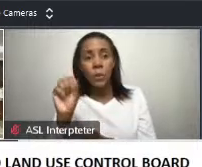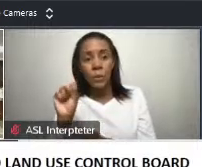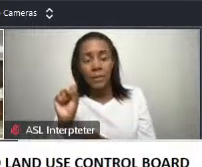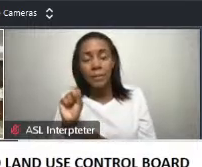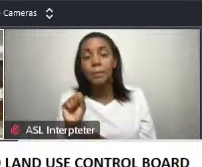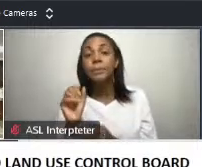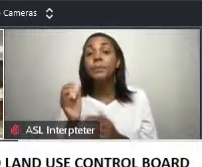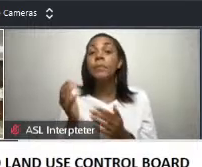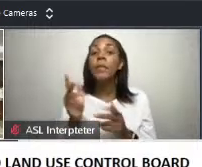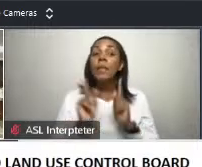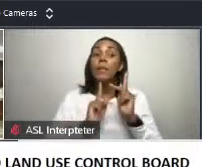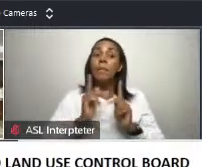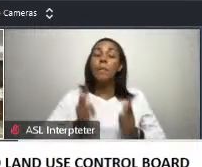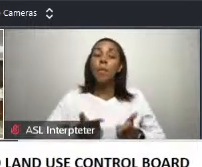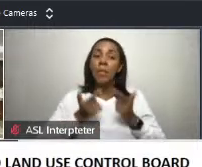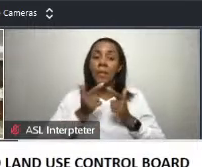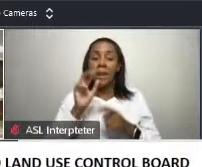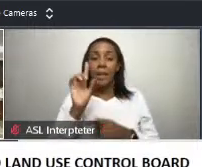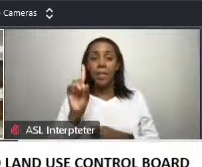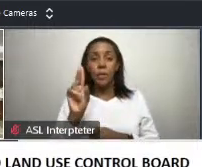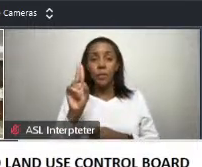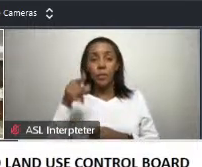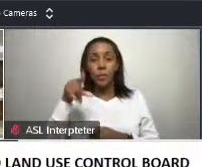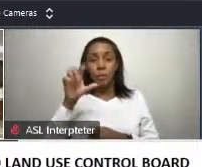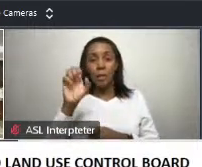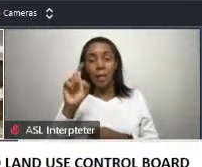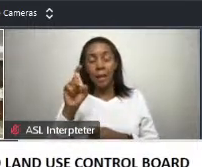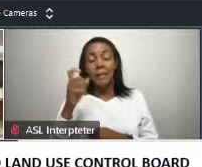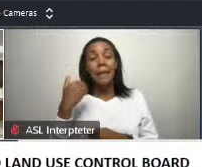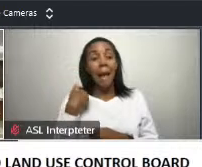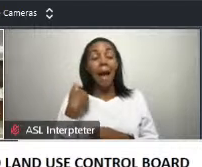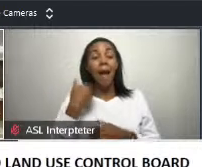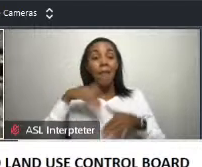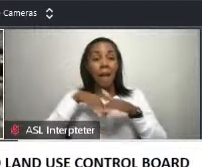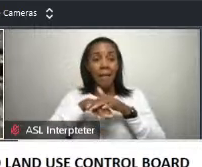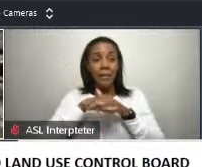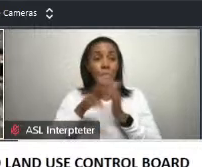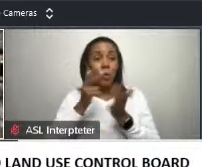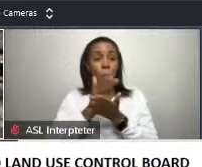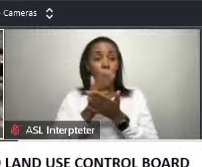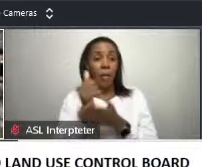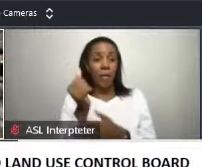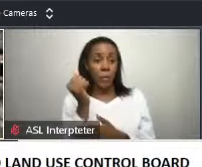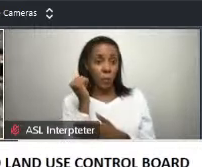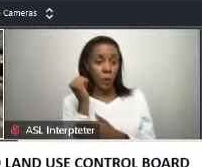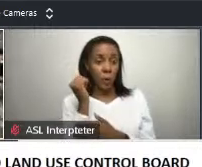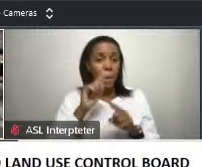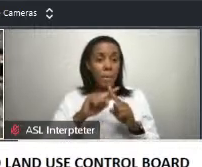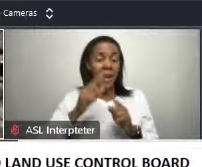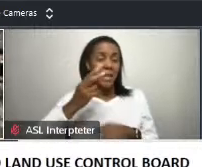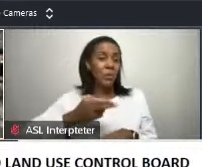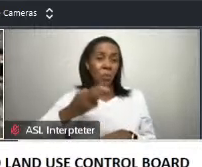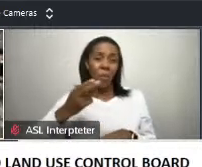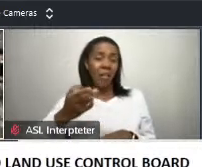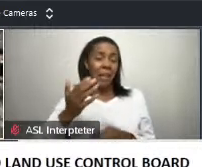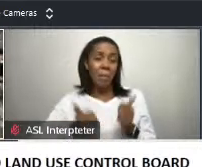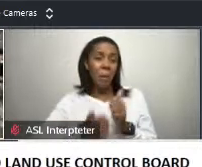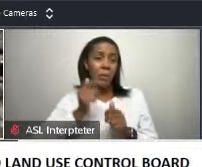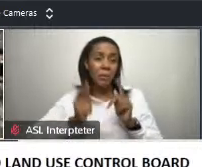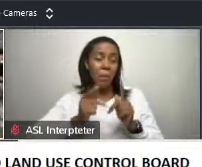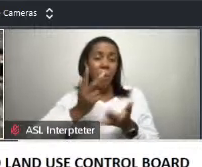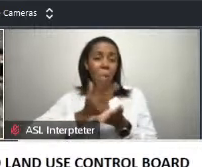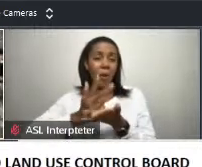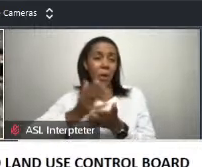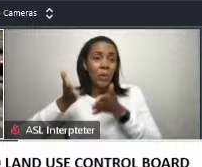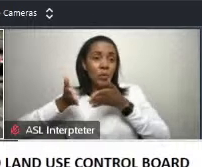in the duplexes have access to the parking lot in the rear. But historically, they've always parked on the street out there. No, so I'm talking